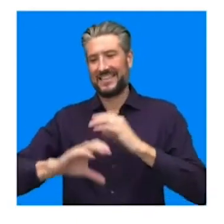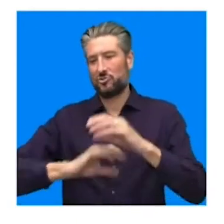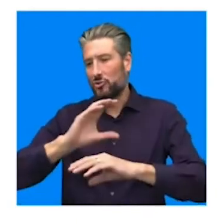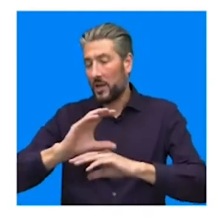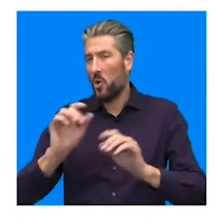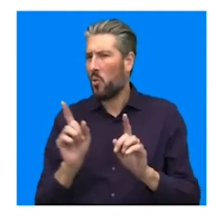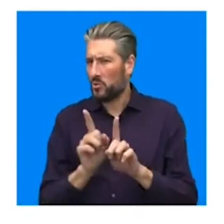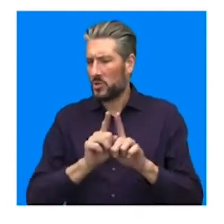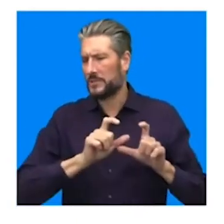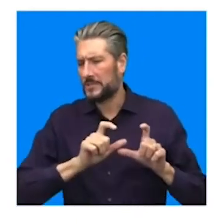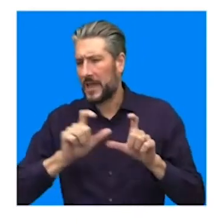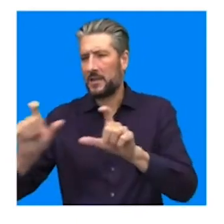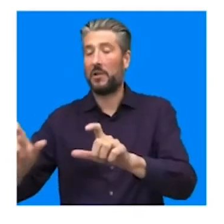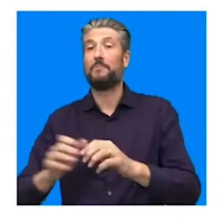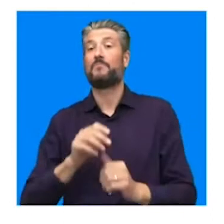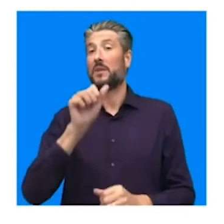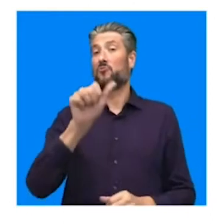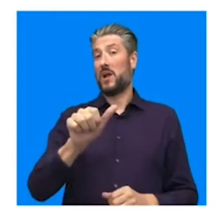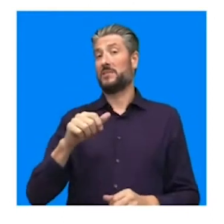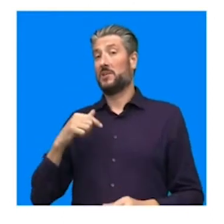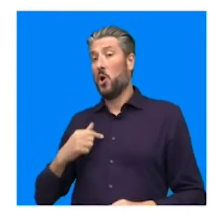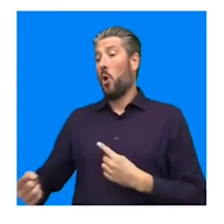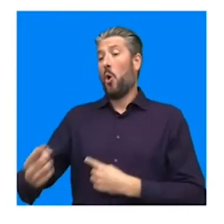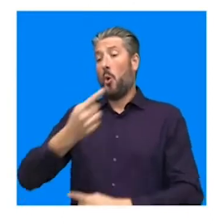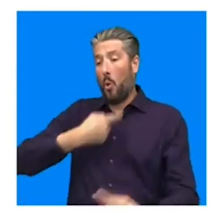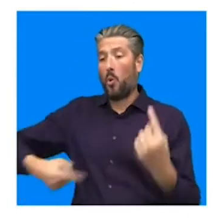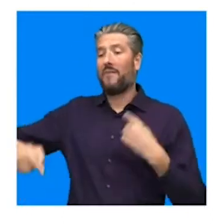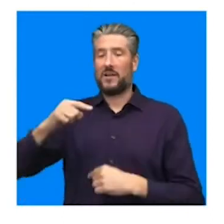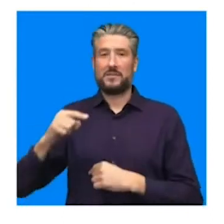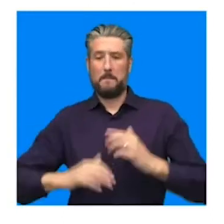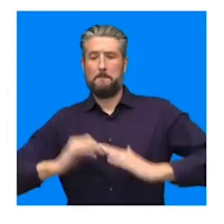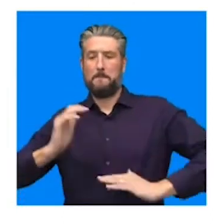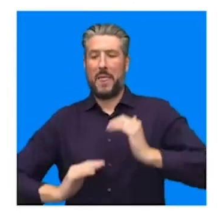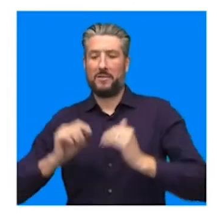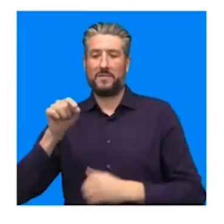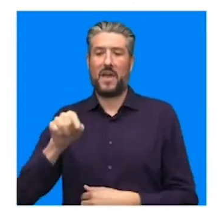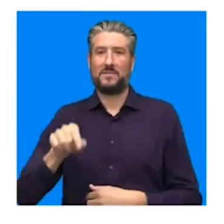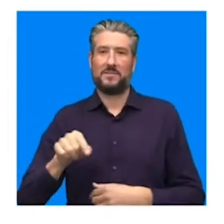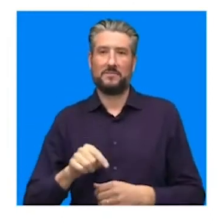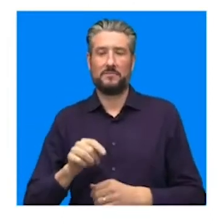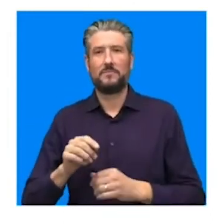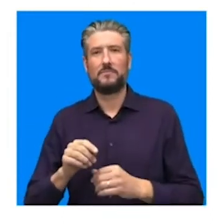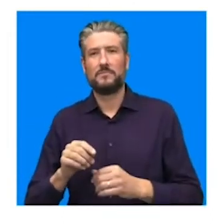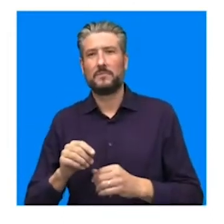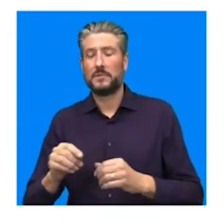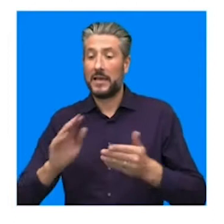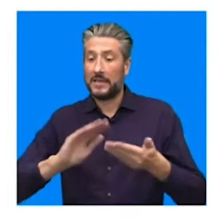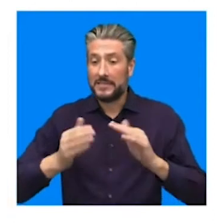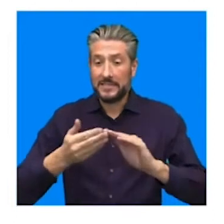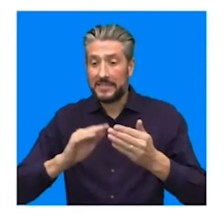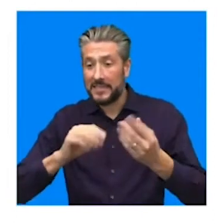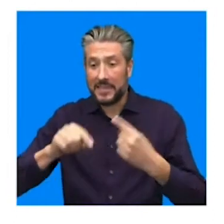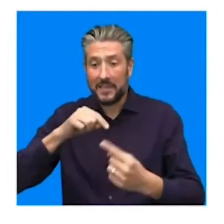built by all of us, because cities that have something to offer and something to